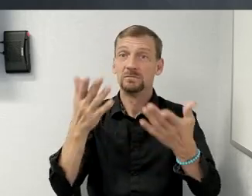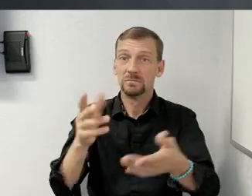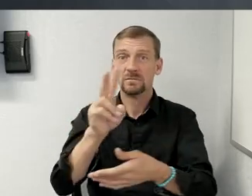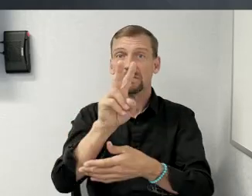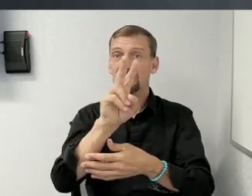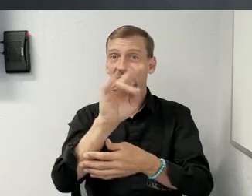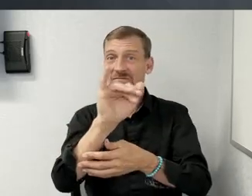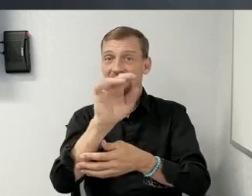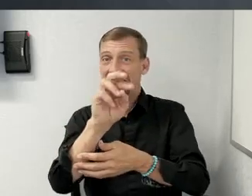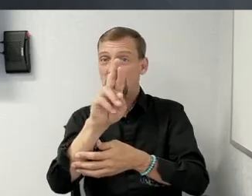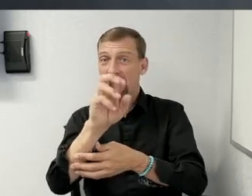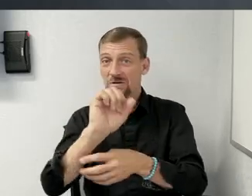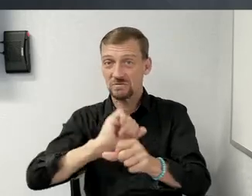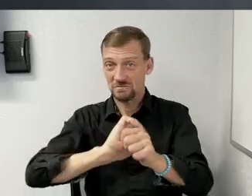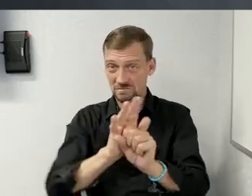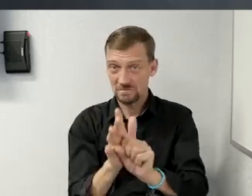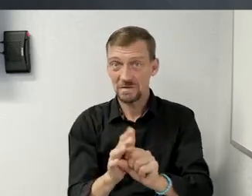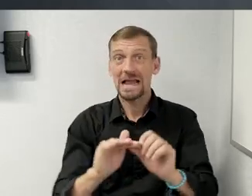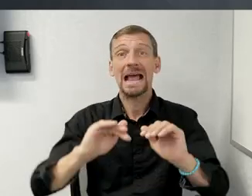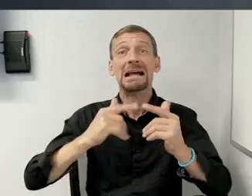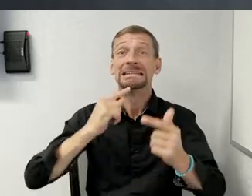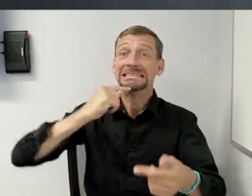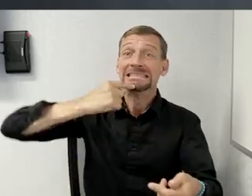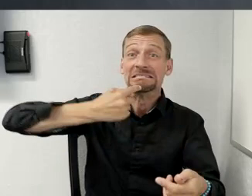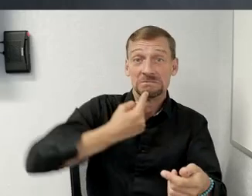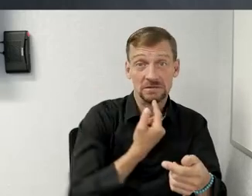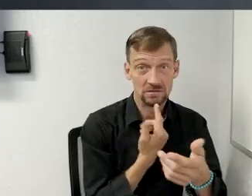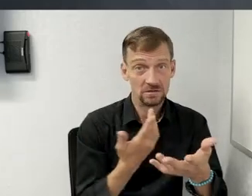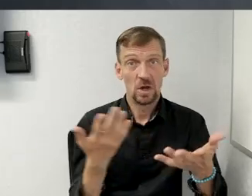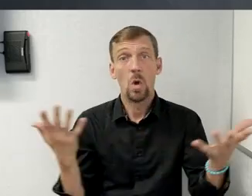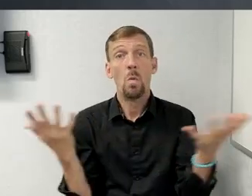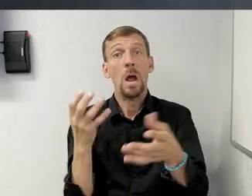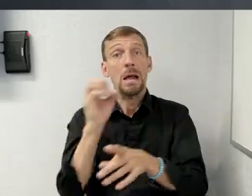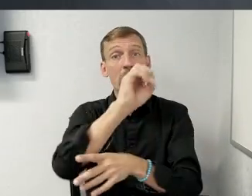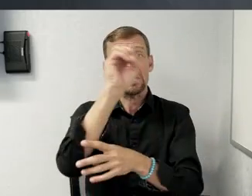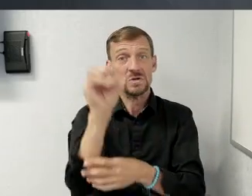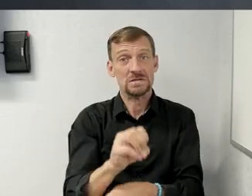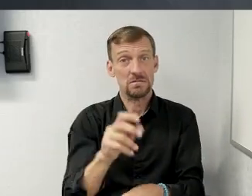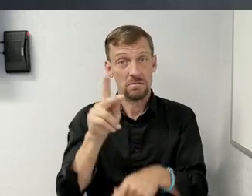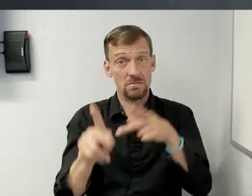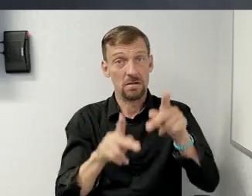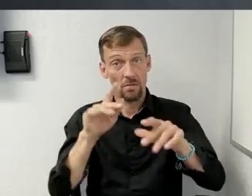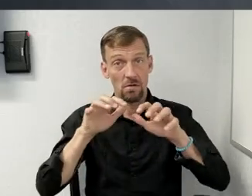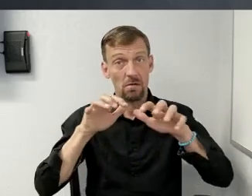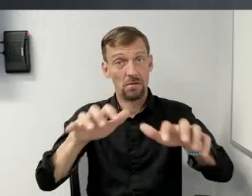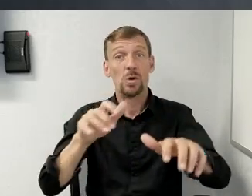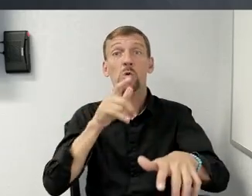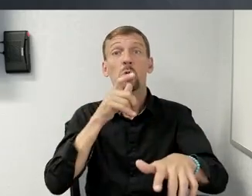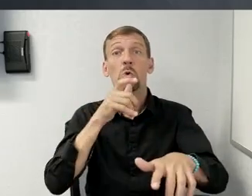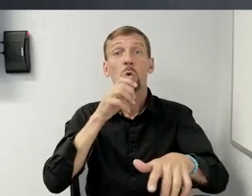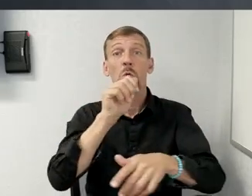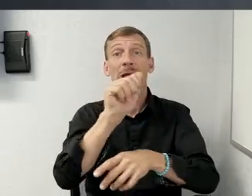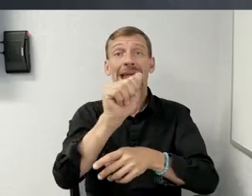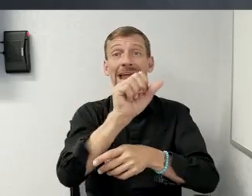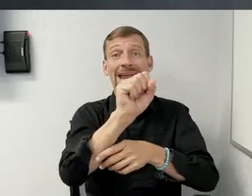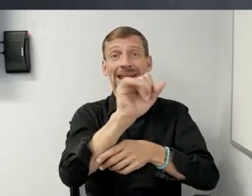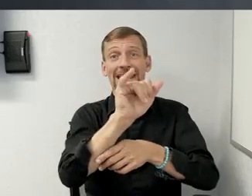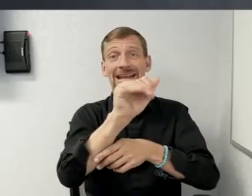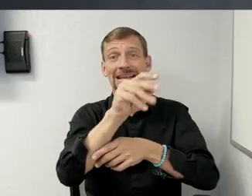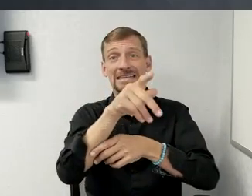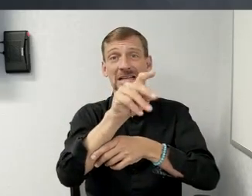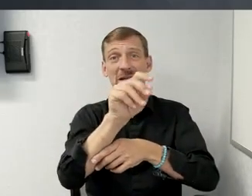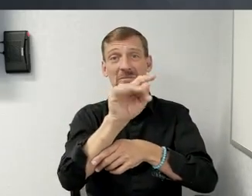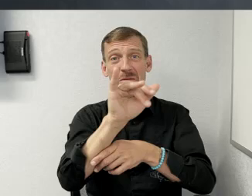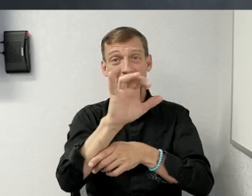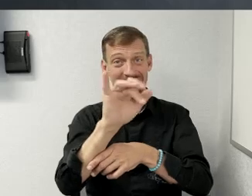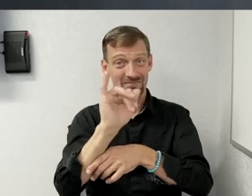our community. How prevalent was it? What percentage of our population was asymptomatic? And so that's where the